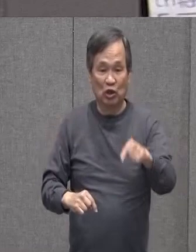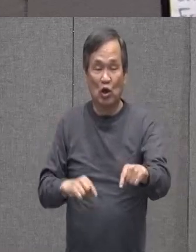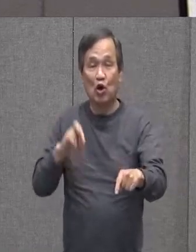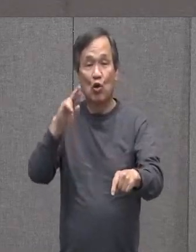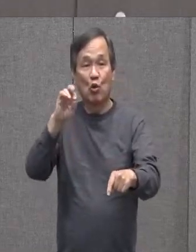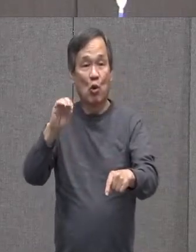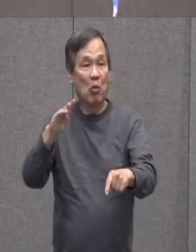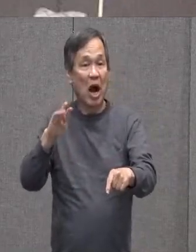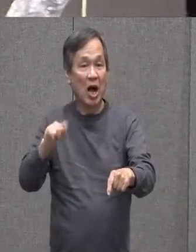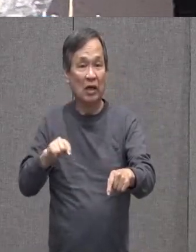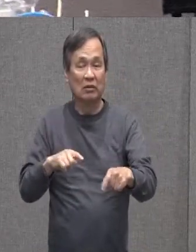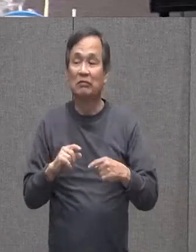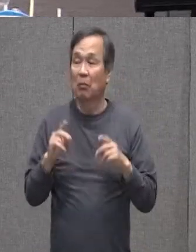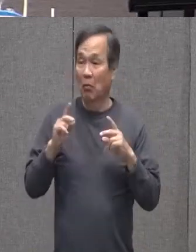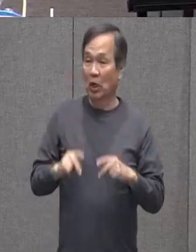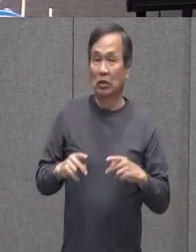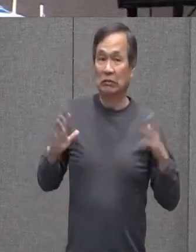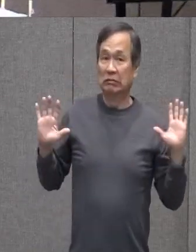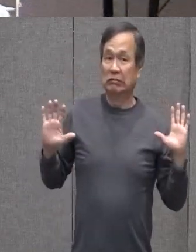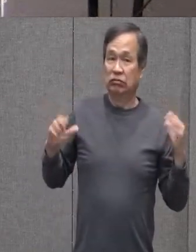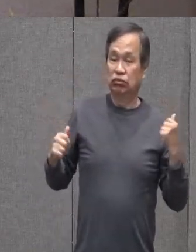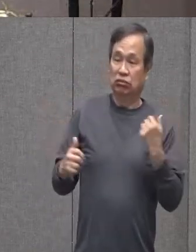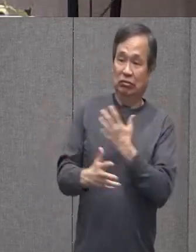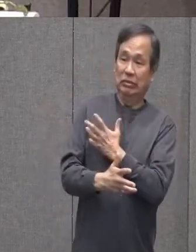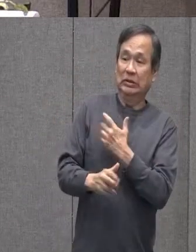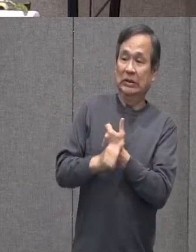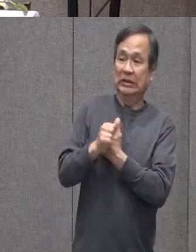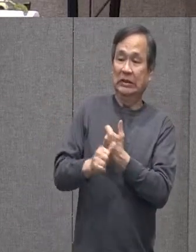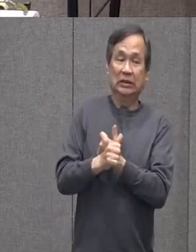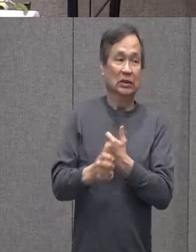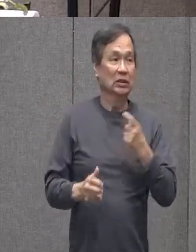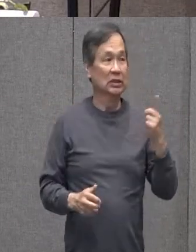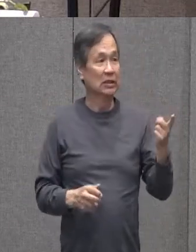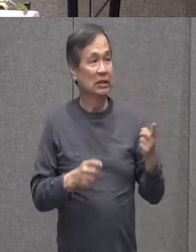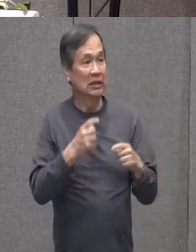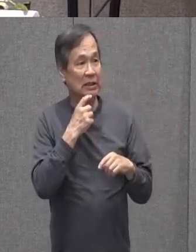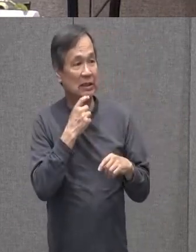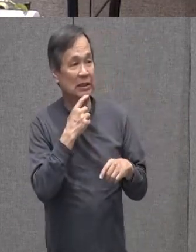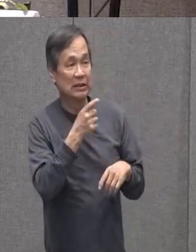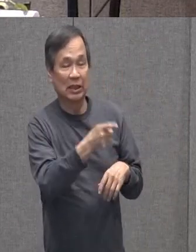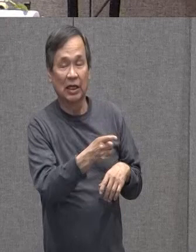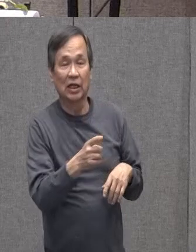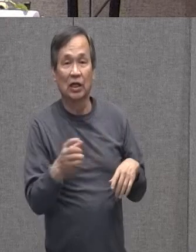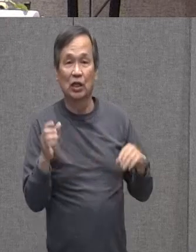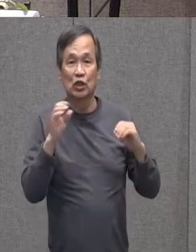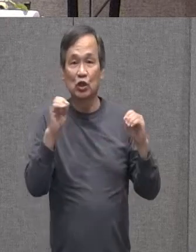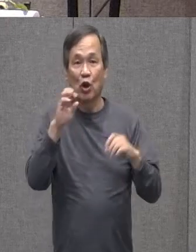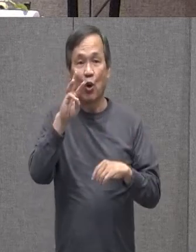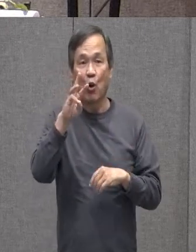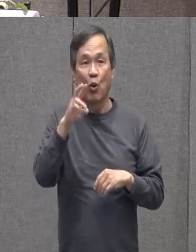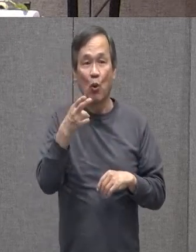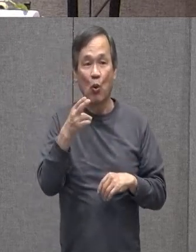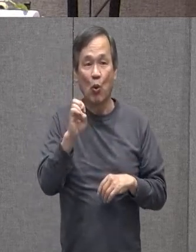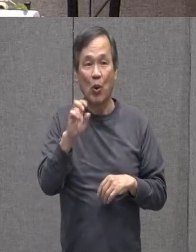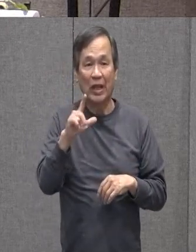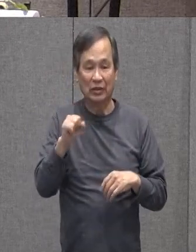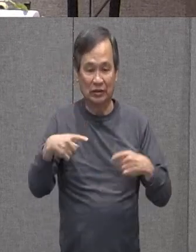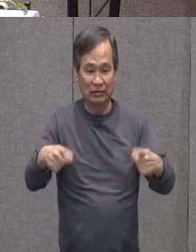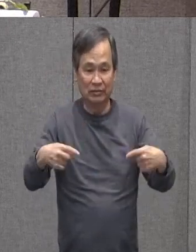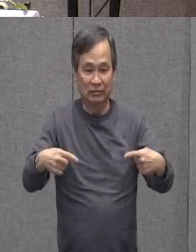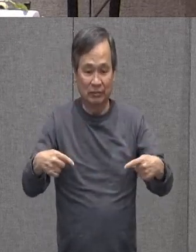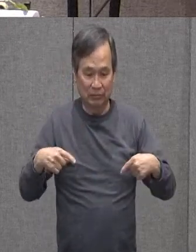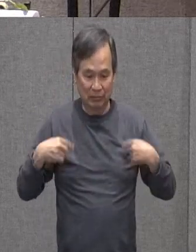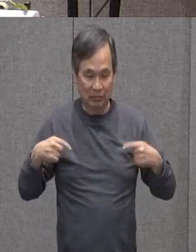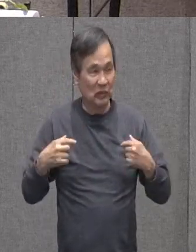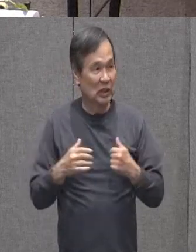or let other people get sick. And I like how you said he does not have wheels. And so since he doesn't have